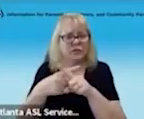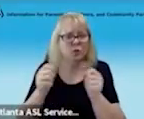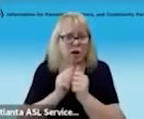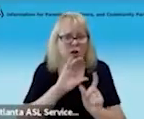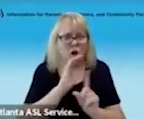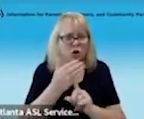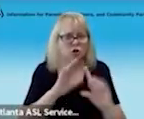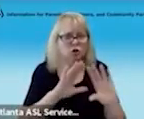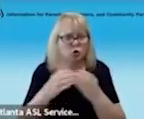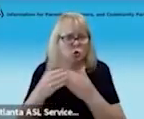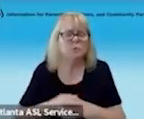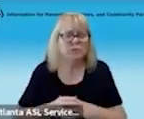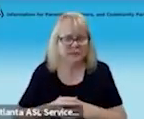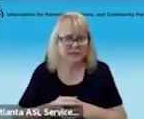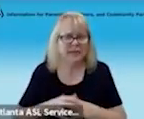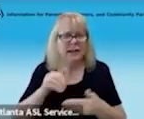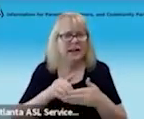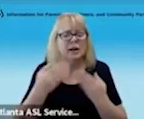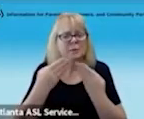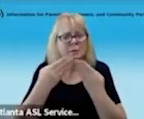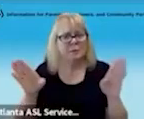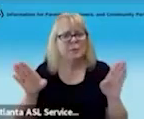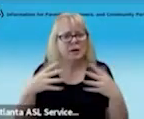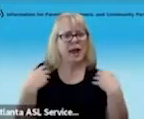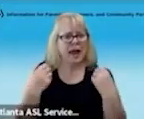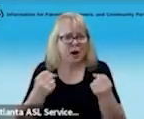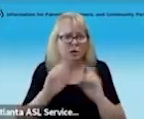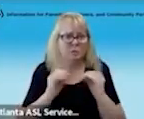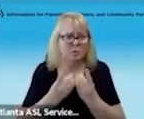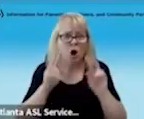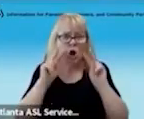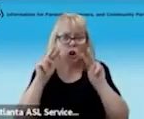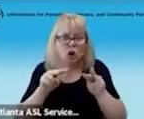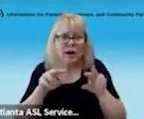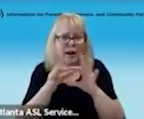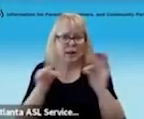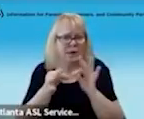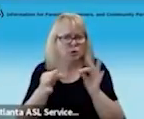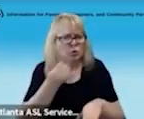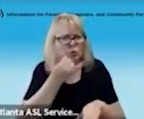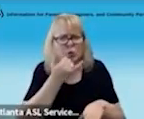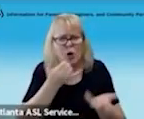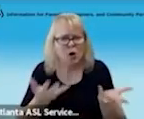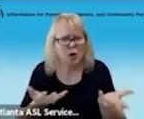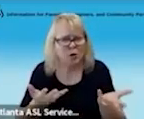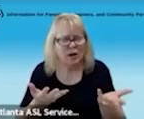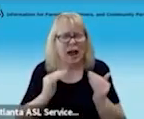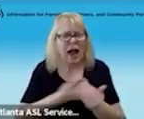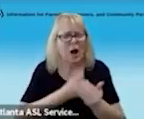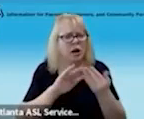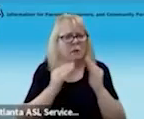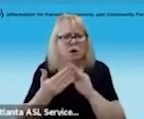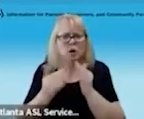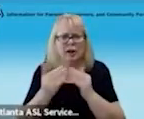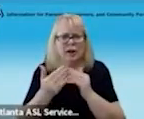status quo need to go, we have to be the disruptors. We have to be the disruptor, and that creates conflict among